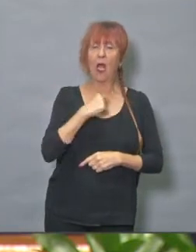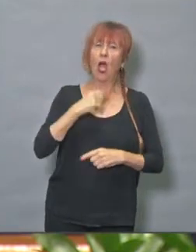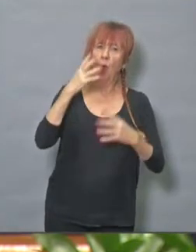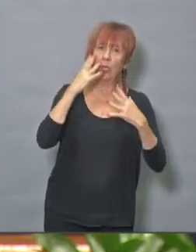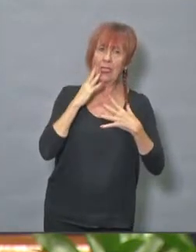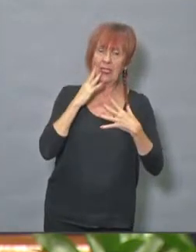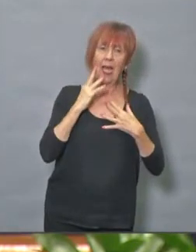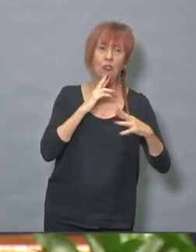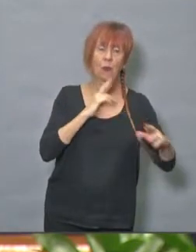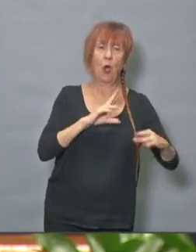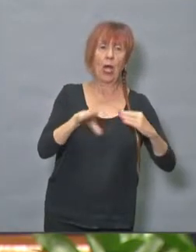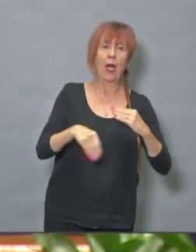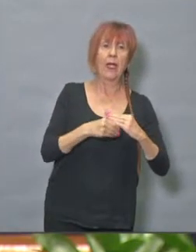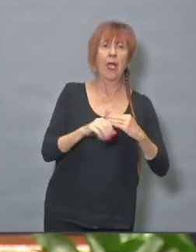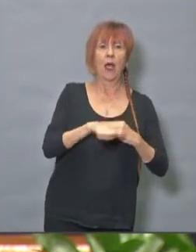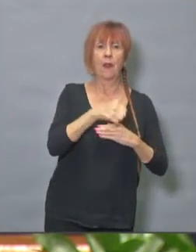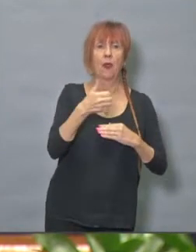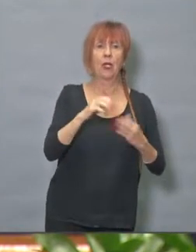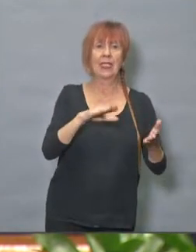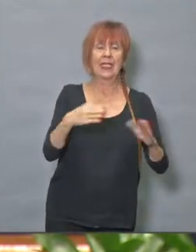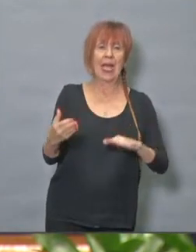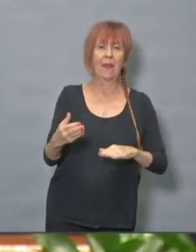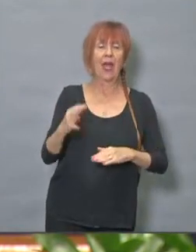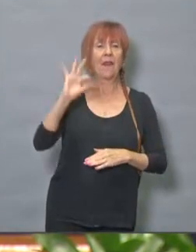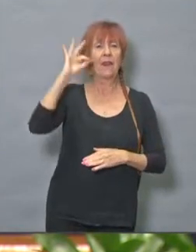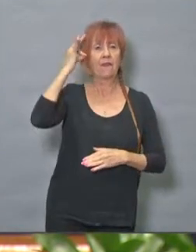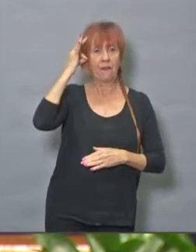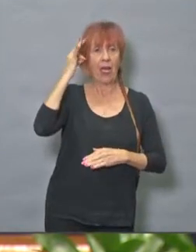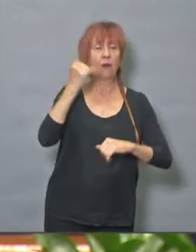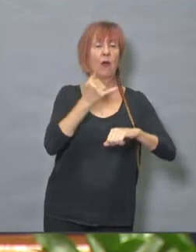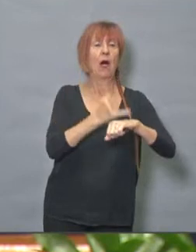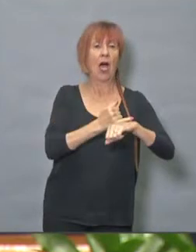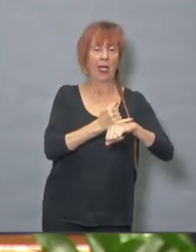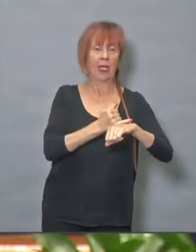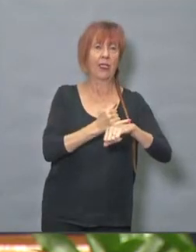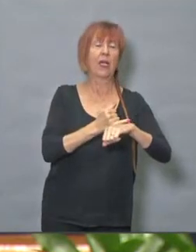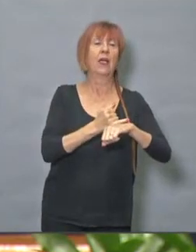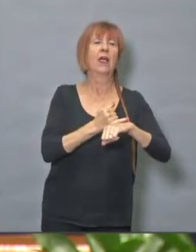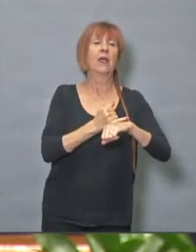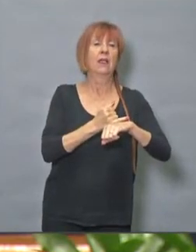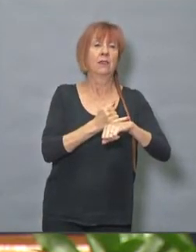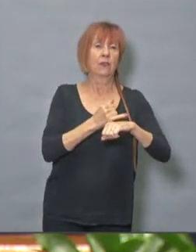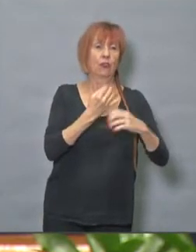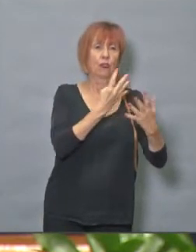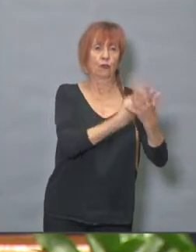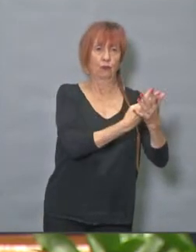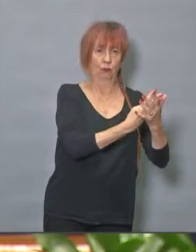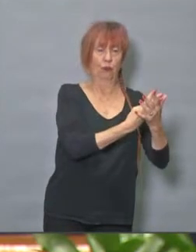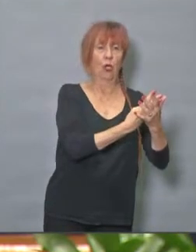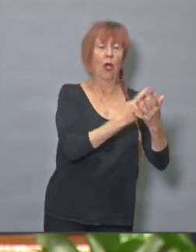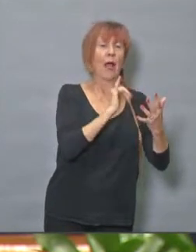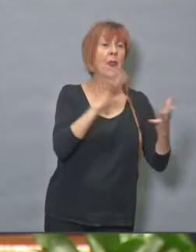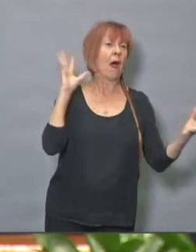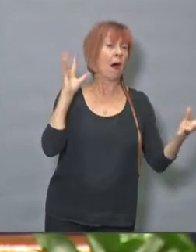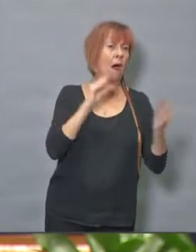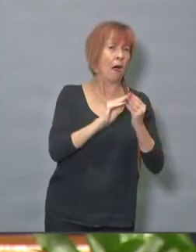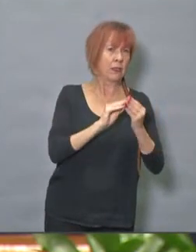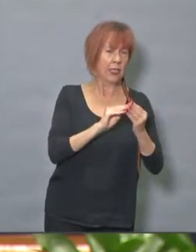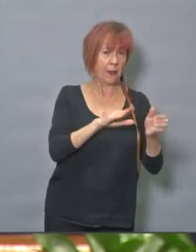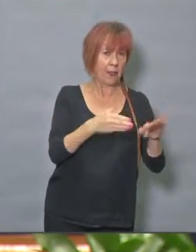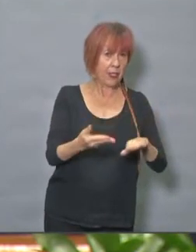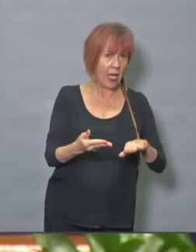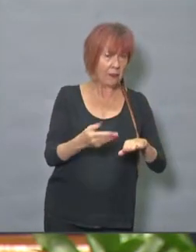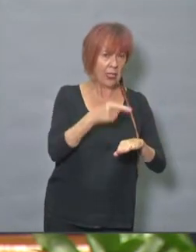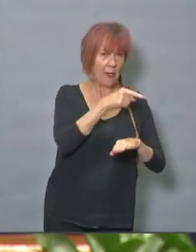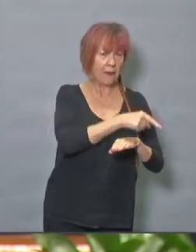report an additional death at the Terminal Island Federal Correctional Institution, and this does bring the total number of deaths